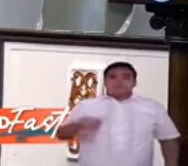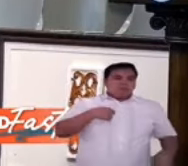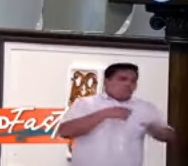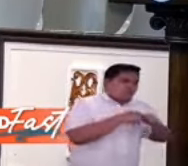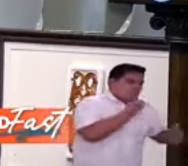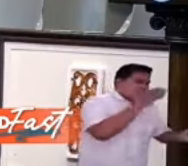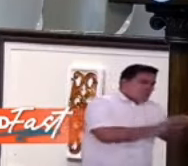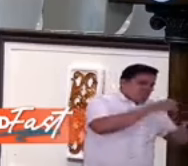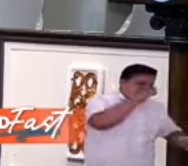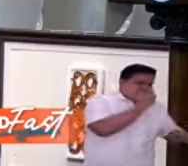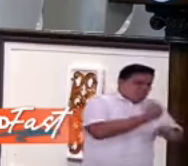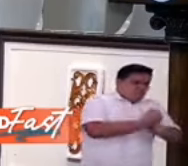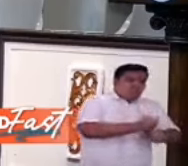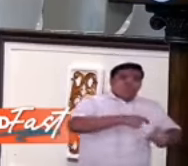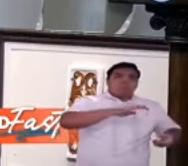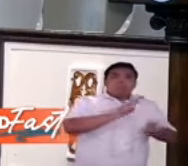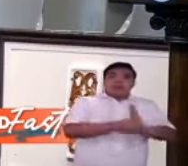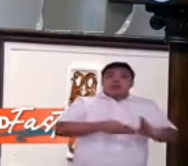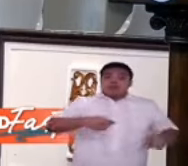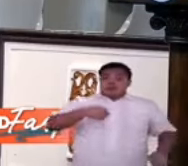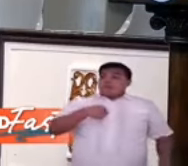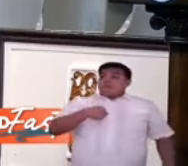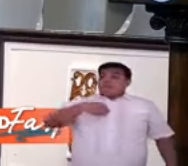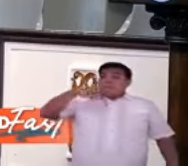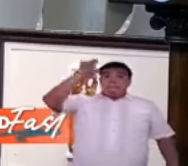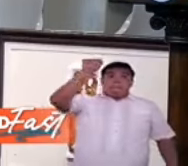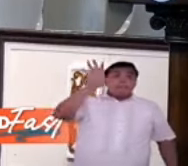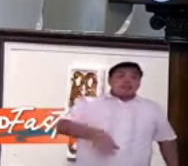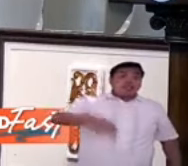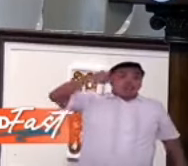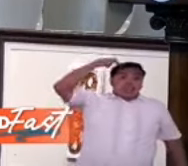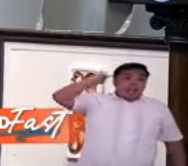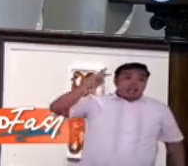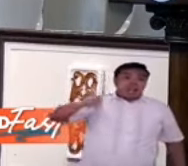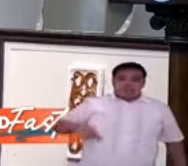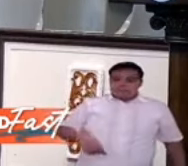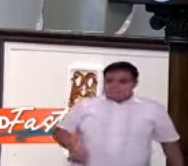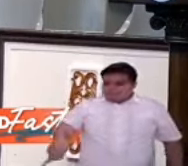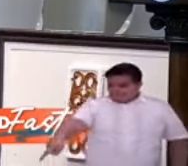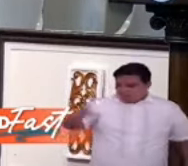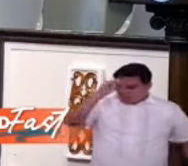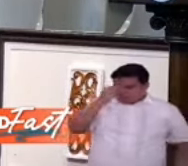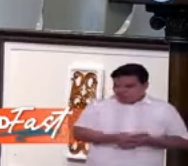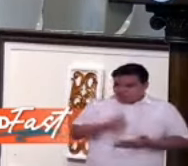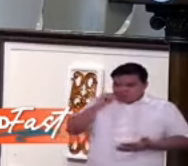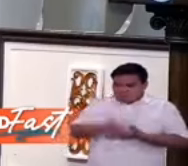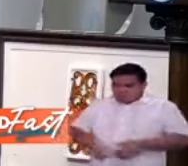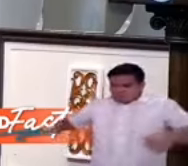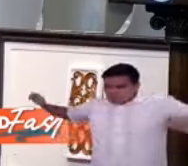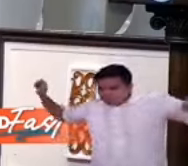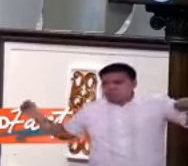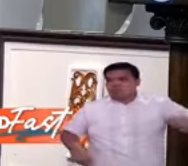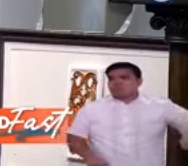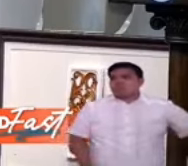Consistent na o disobedient. So it came to a point in time that I had to spank my child. And, you know, we were there